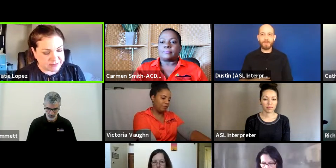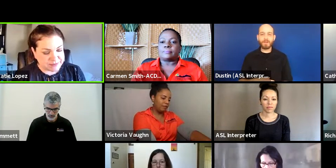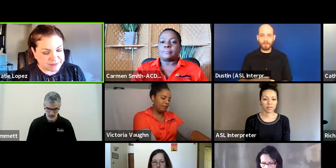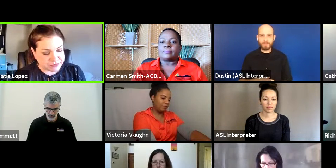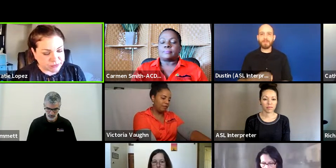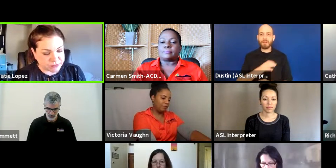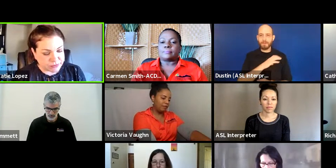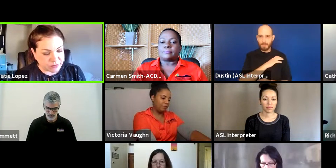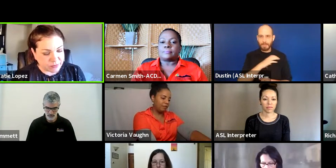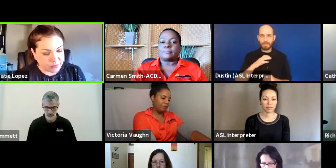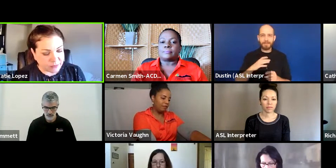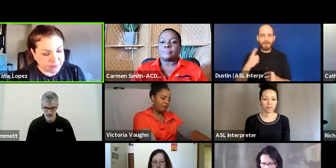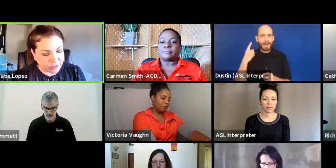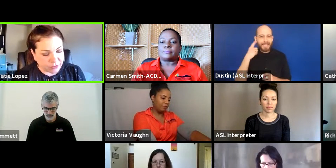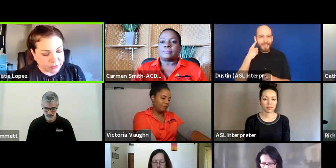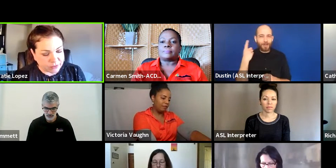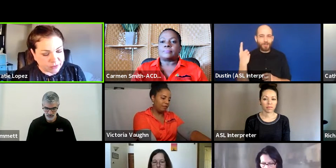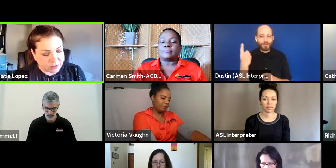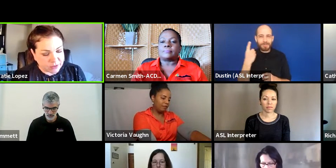commissioners attending